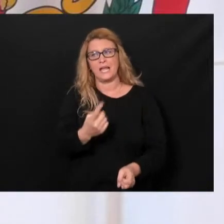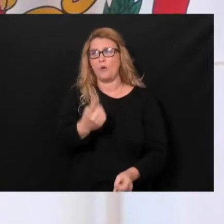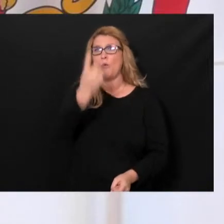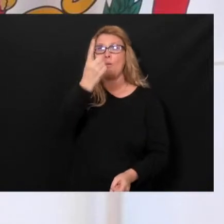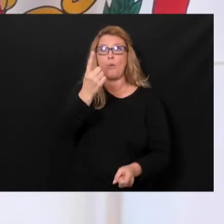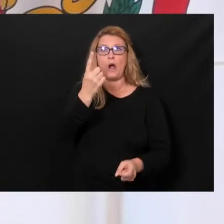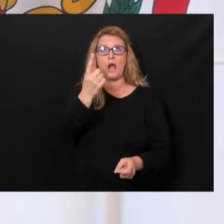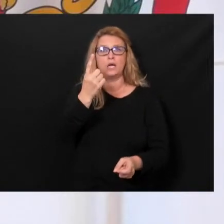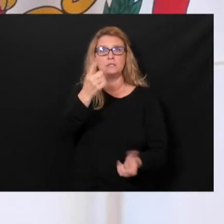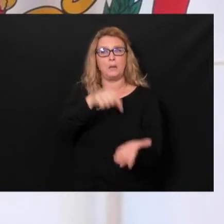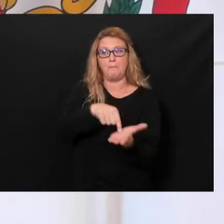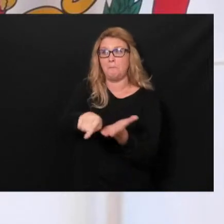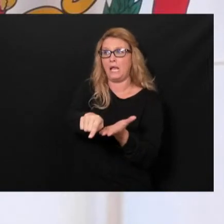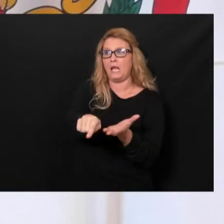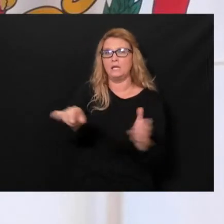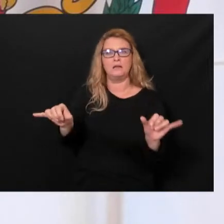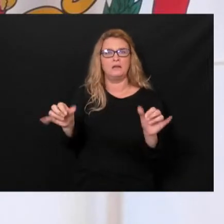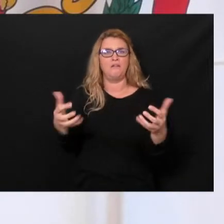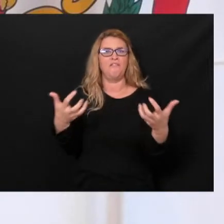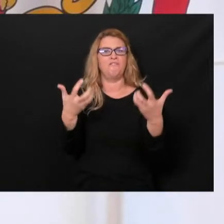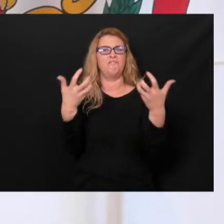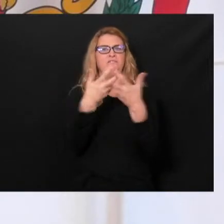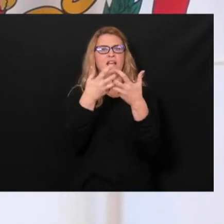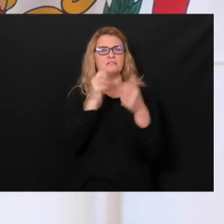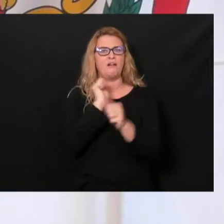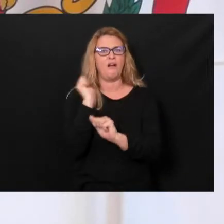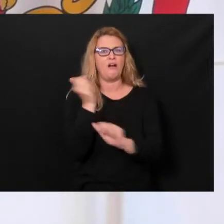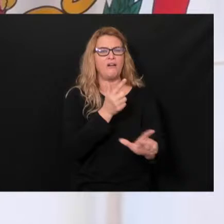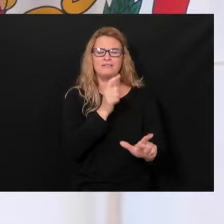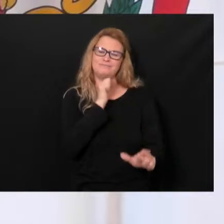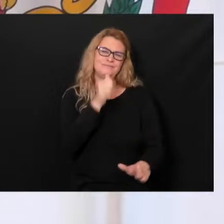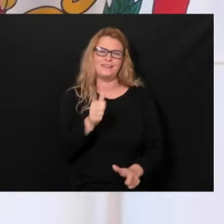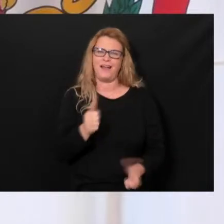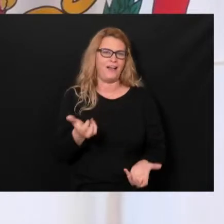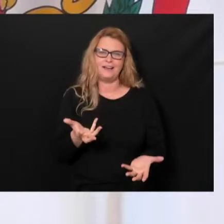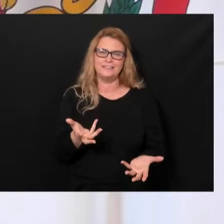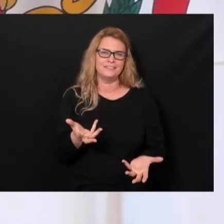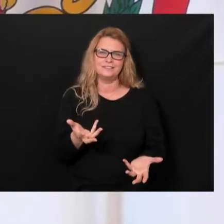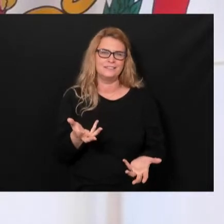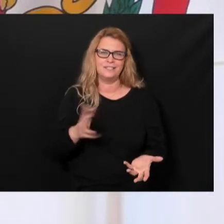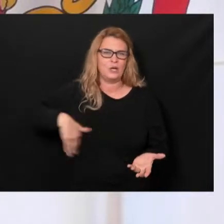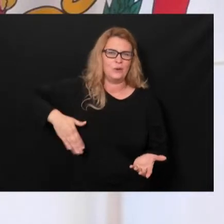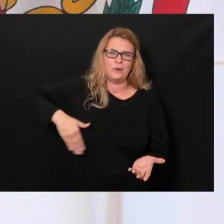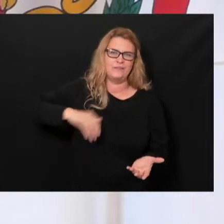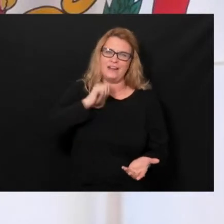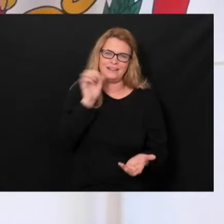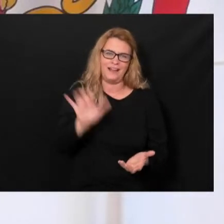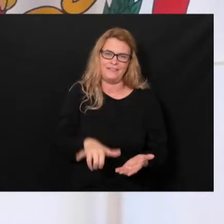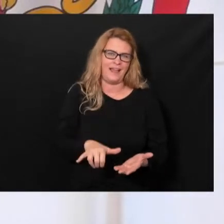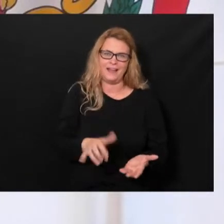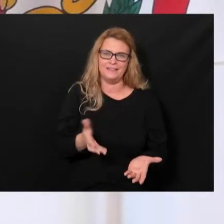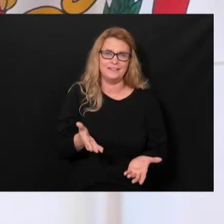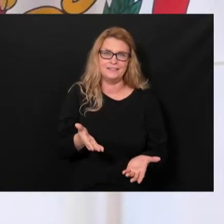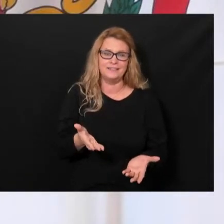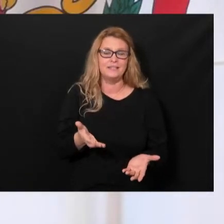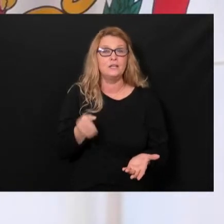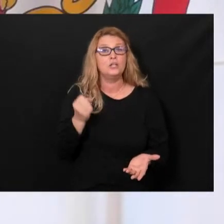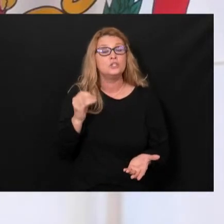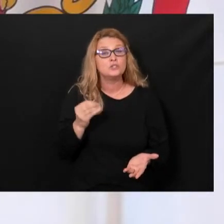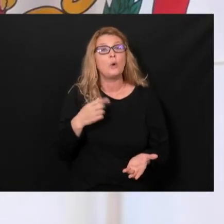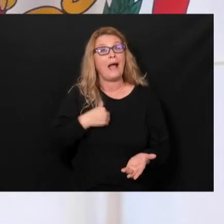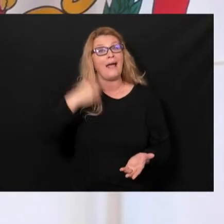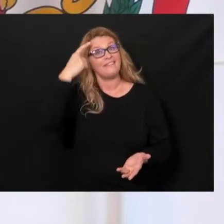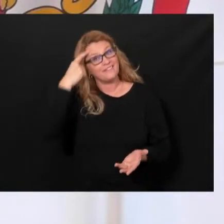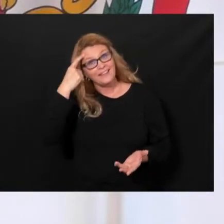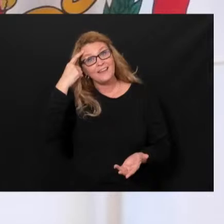fits all the way across this nation. And we haven't done that. We've not done that in a lot of situations. So I